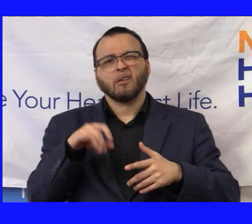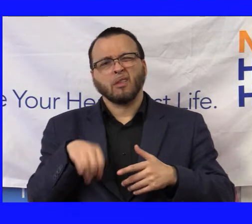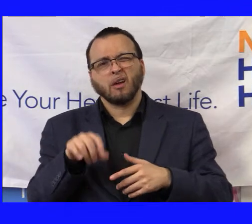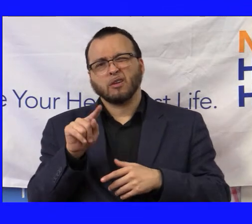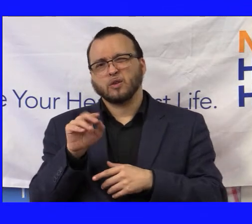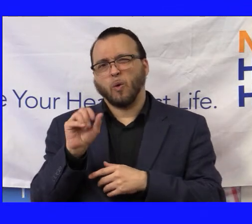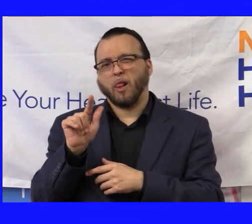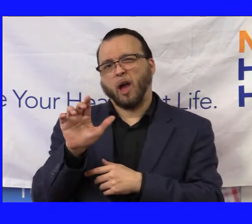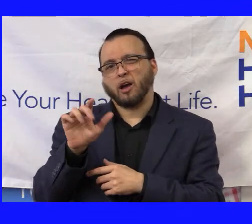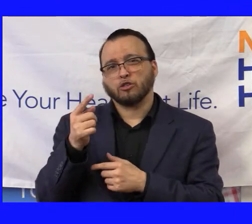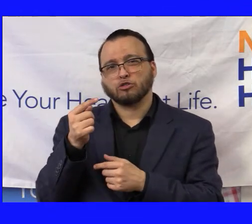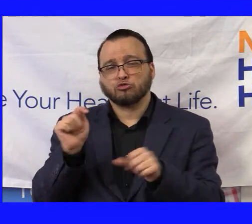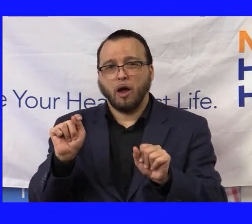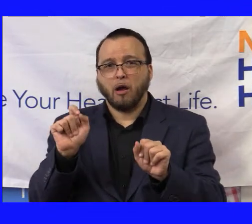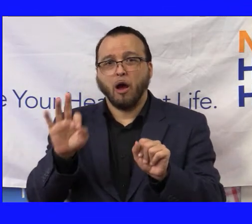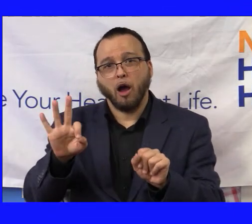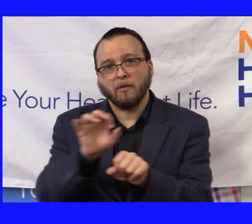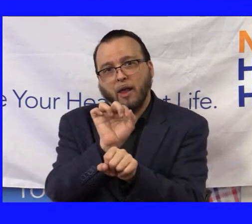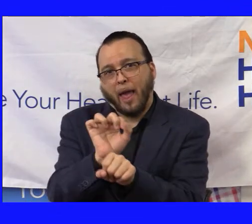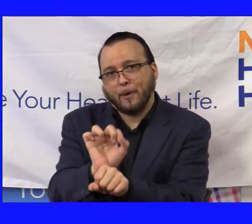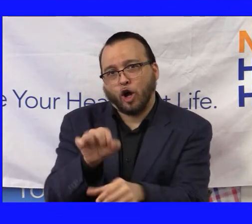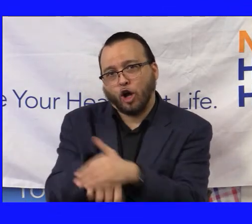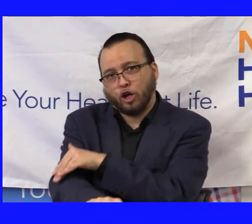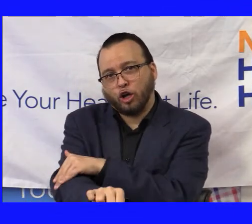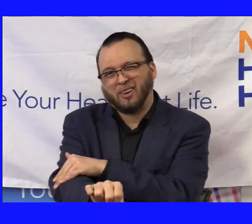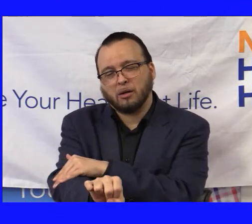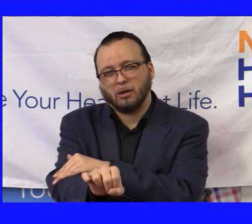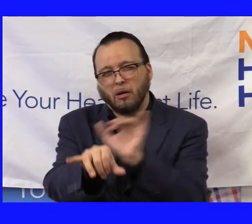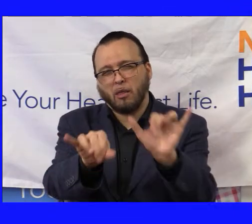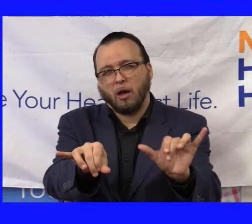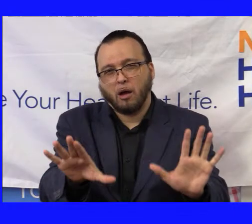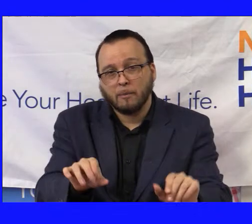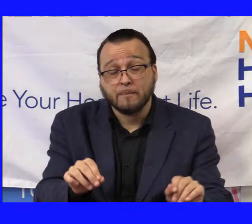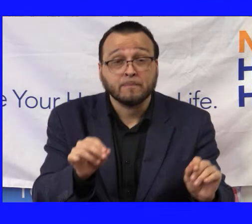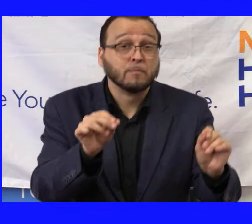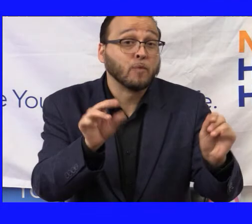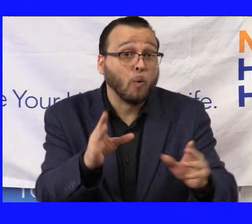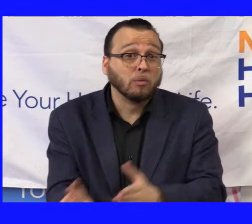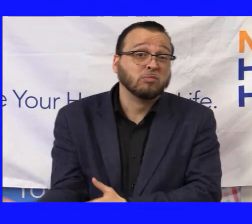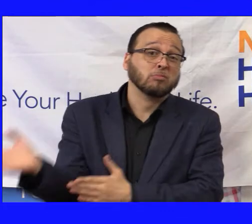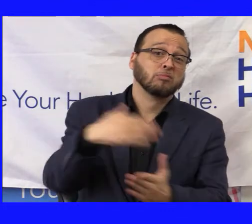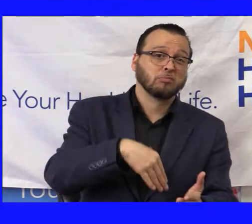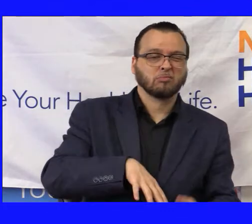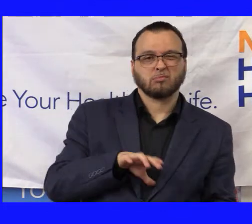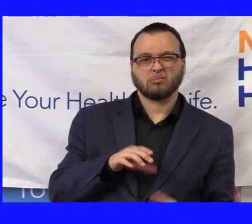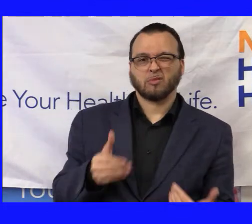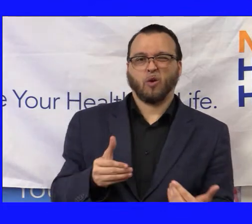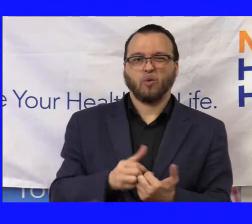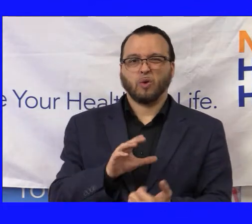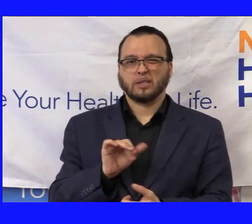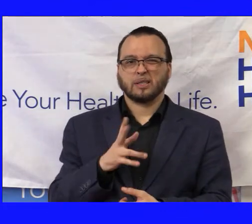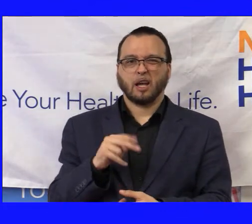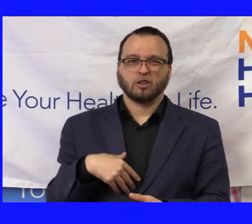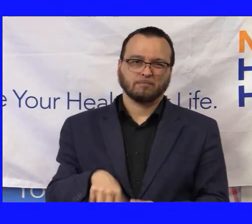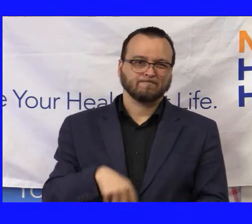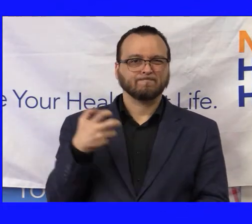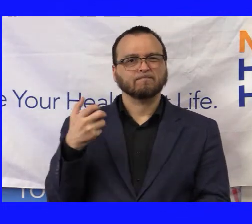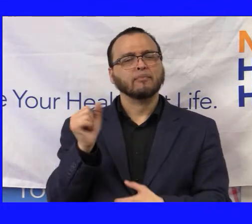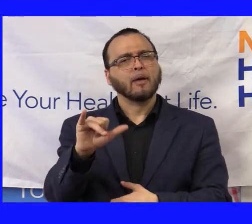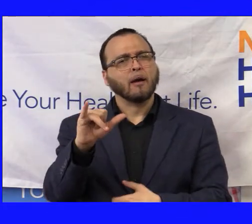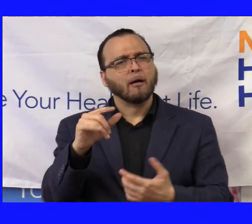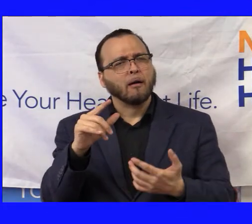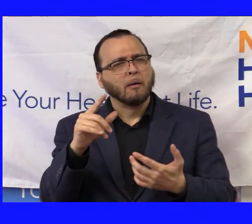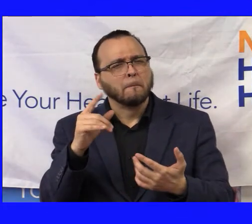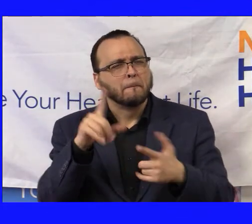C-section, or whether to proceed right to C-section for what is thought to be a potentially safer means of delivery in a patient who might be higher risk for a bad outcome